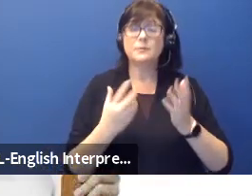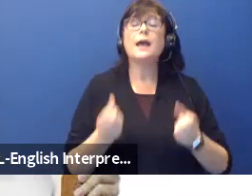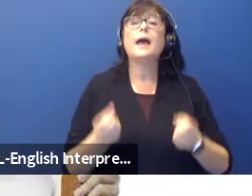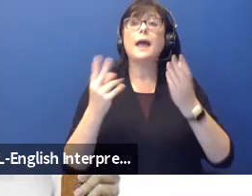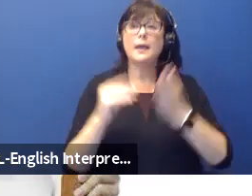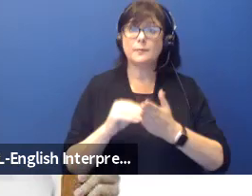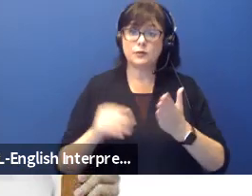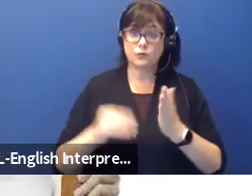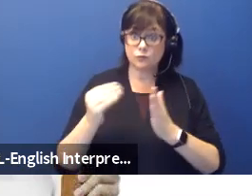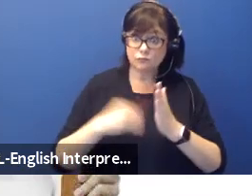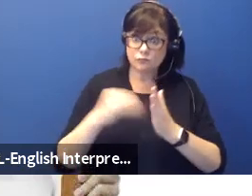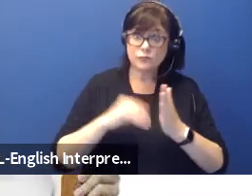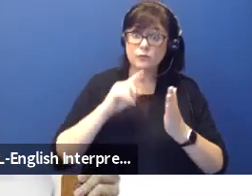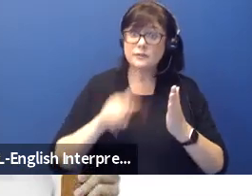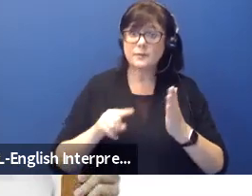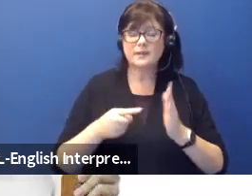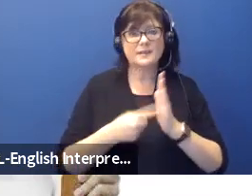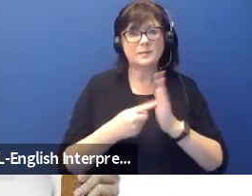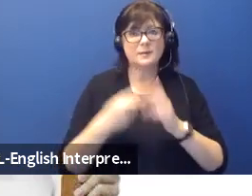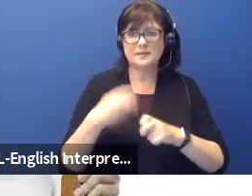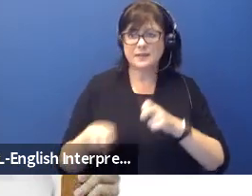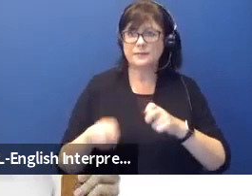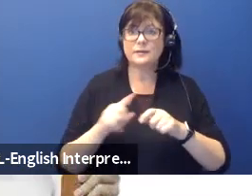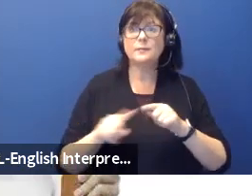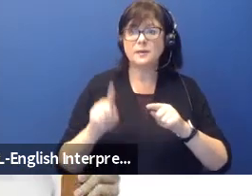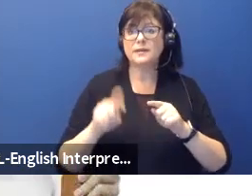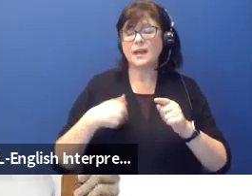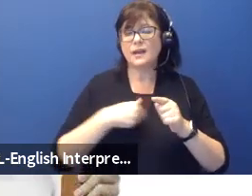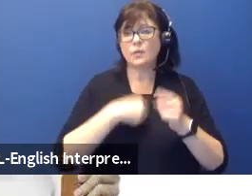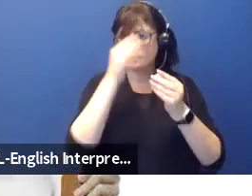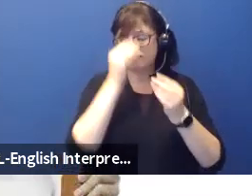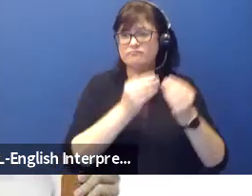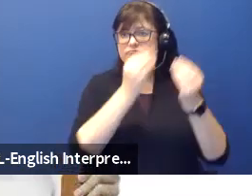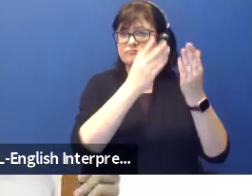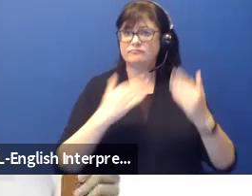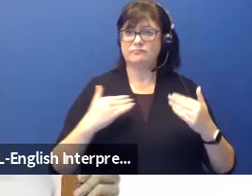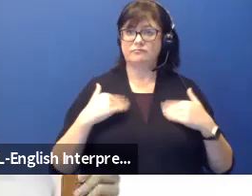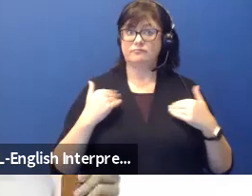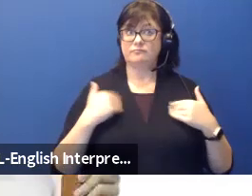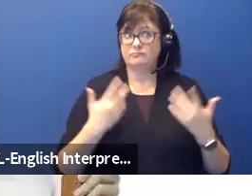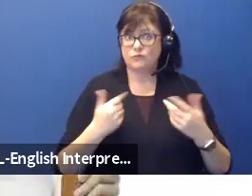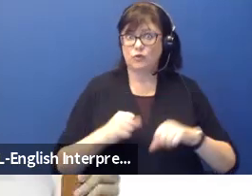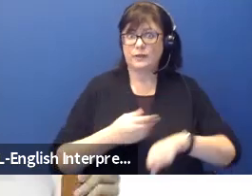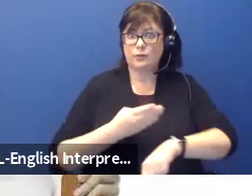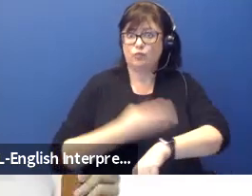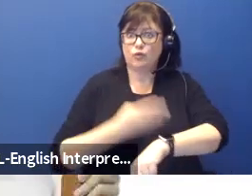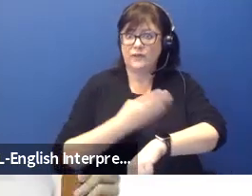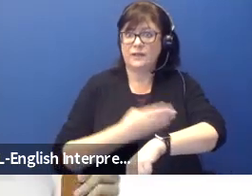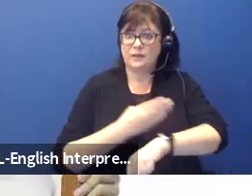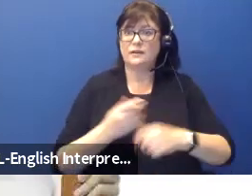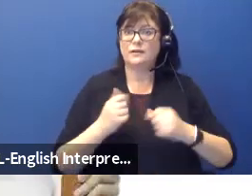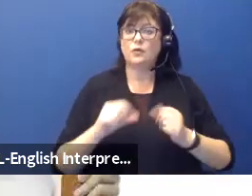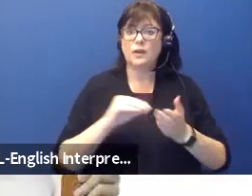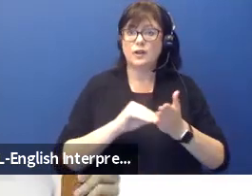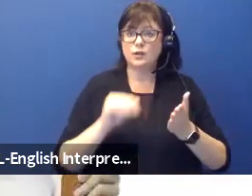area the programs can indicate to the ministry they are working on improving to have a better and accurate picture of how learners feel. Yeah, because if you're not